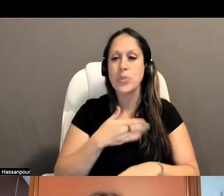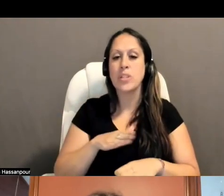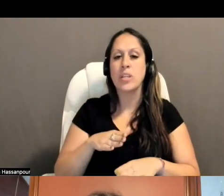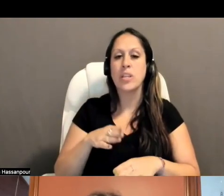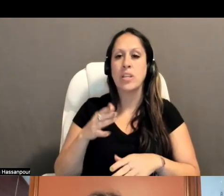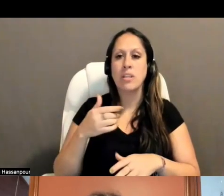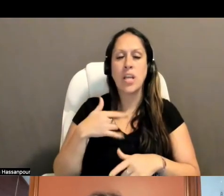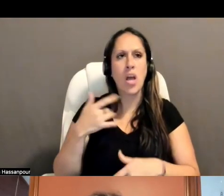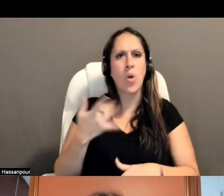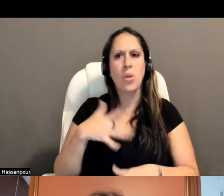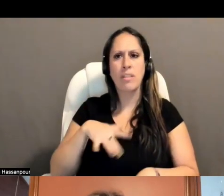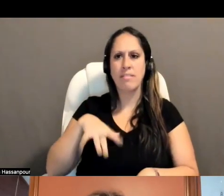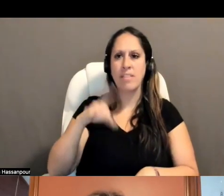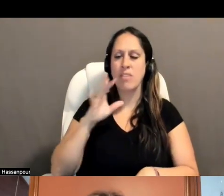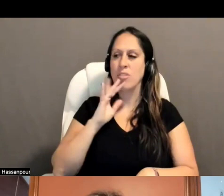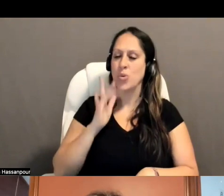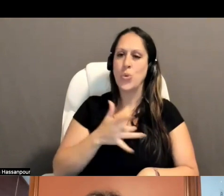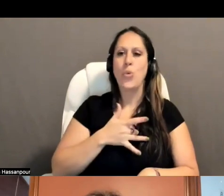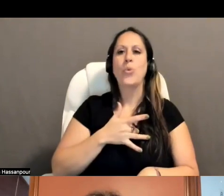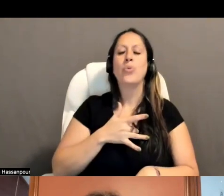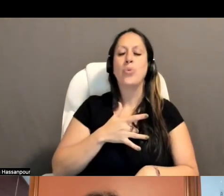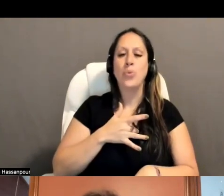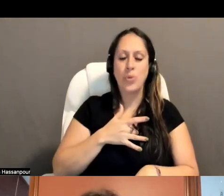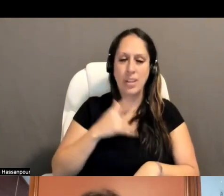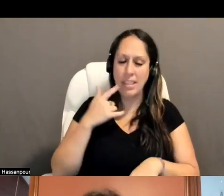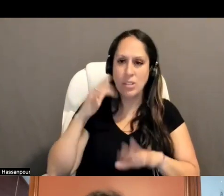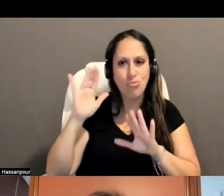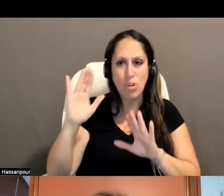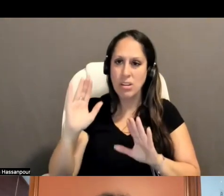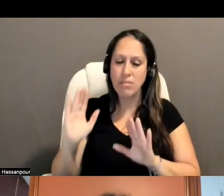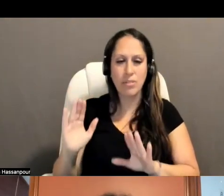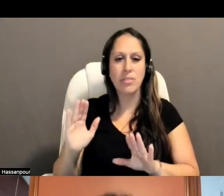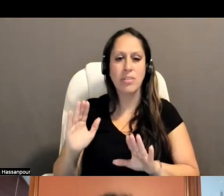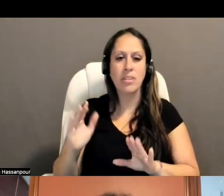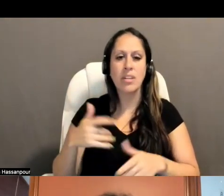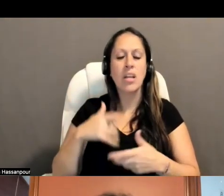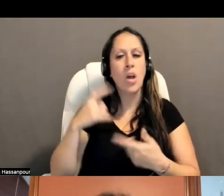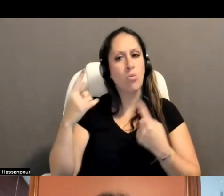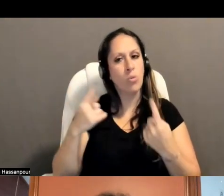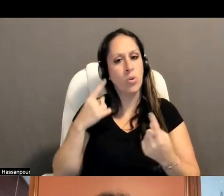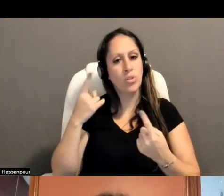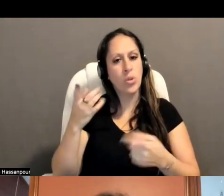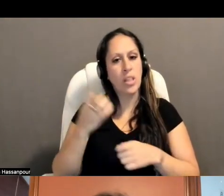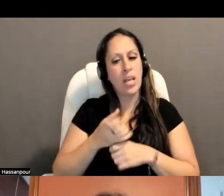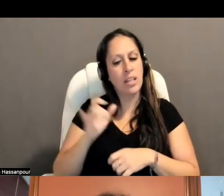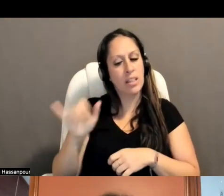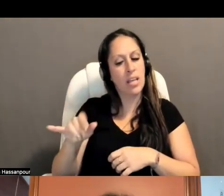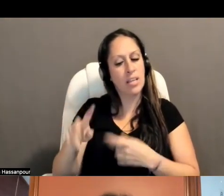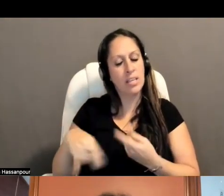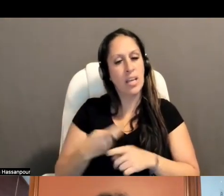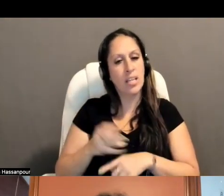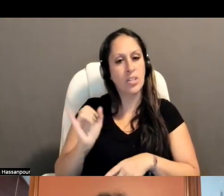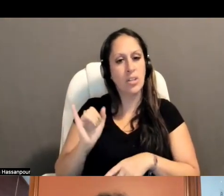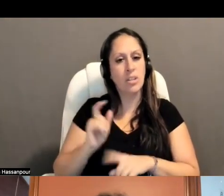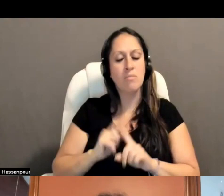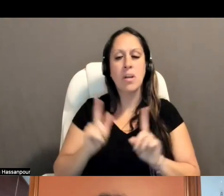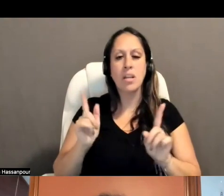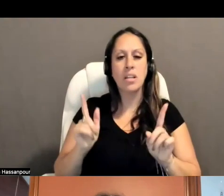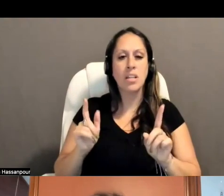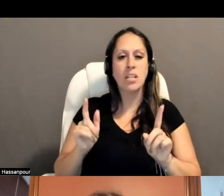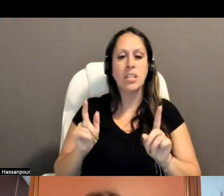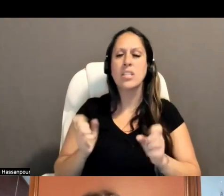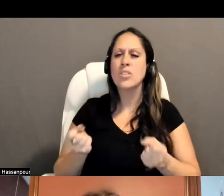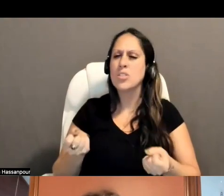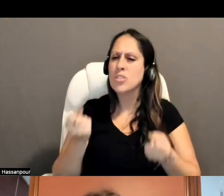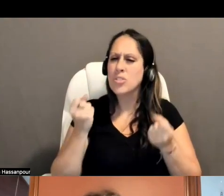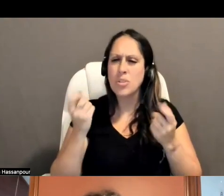I always find very heartwarming and wonderful. And I wondered if you liked those pieces as well. But there's so